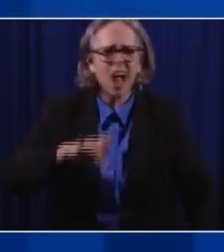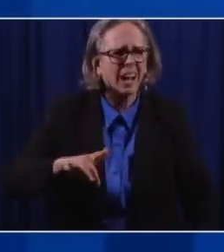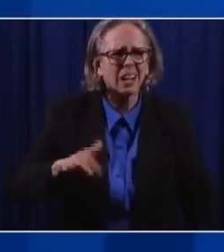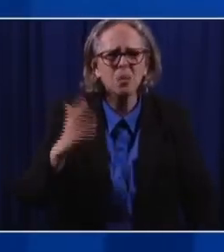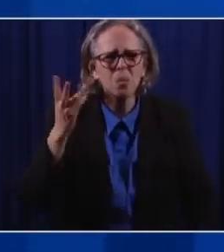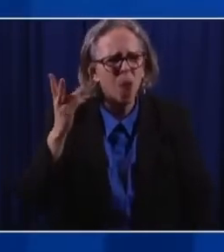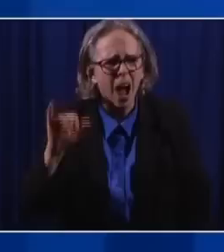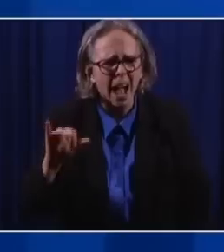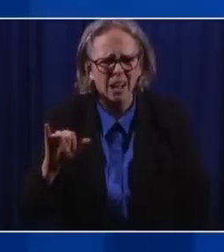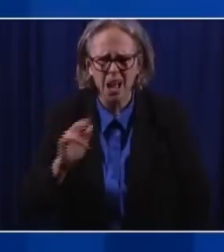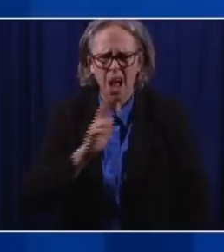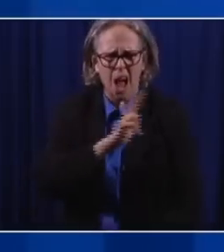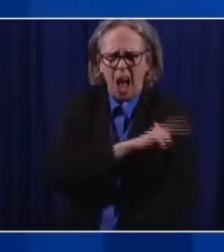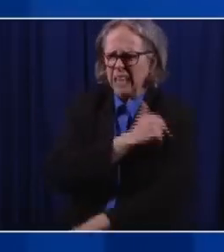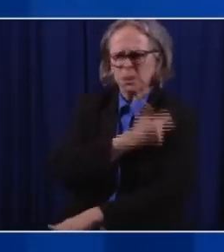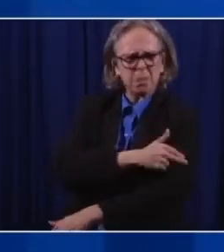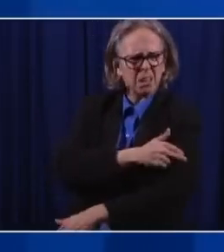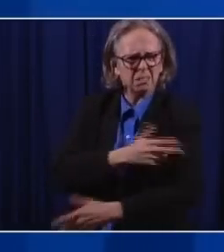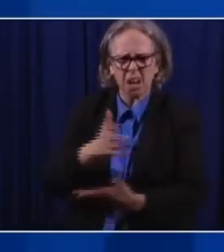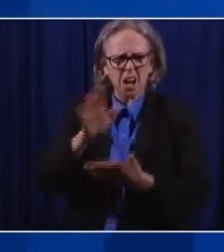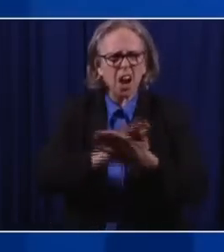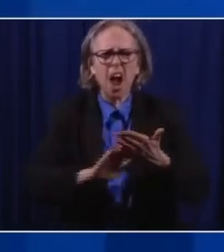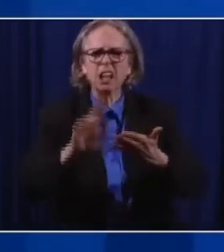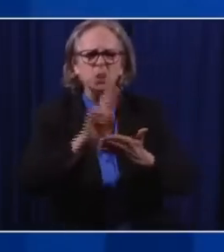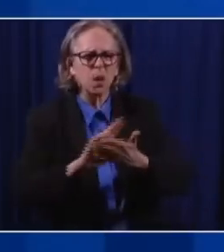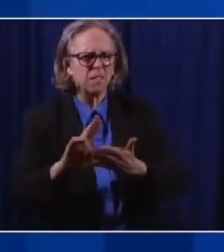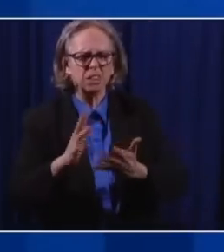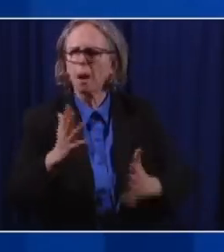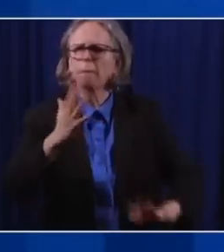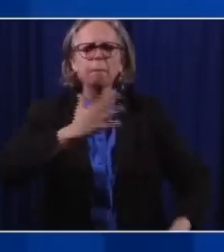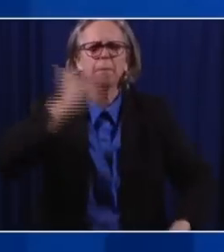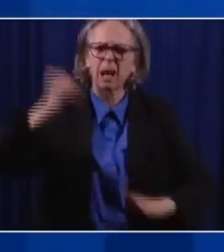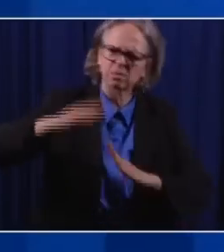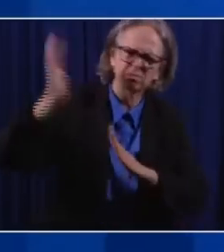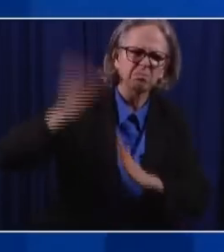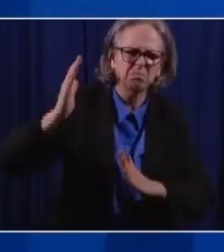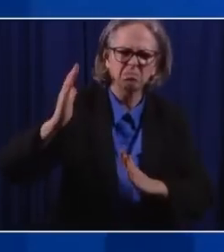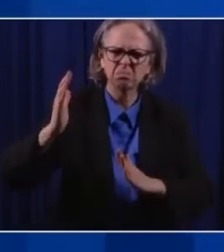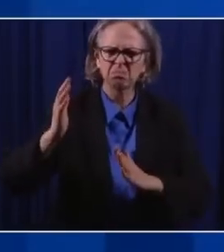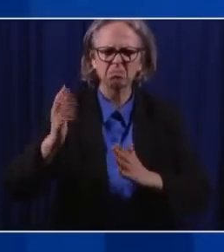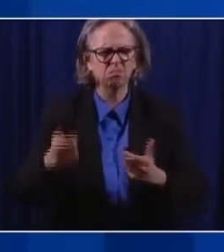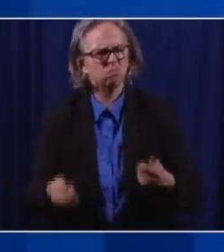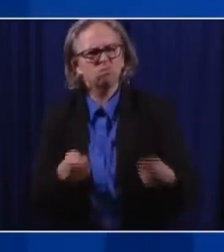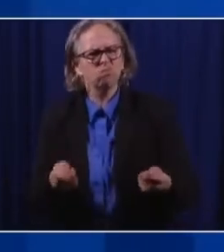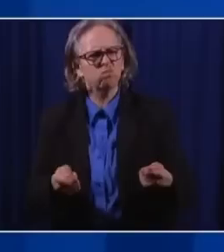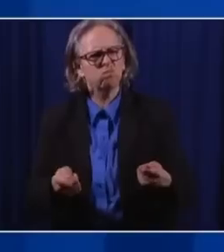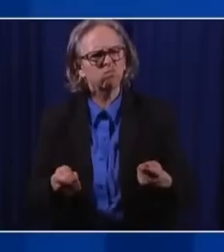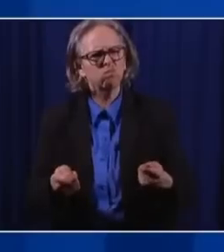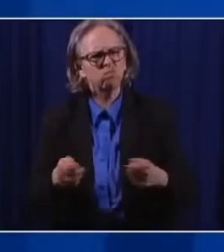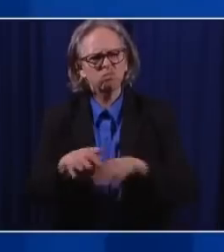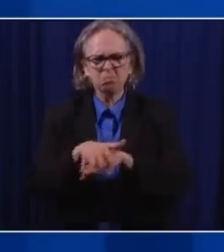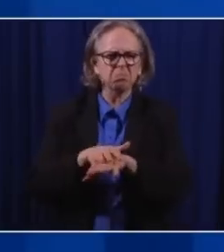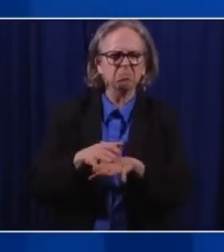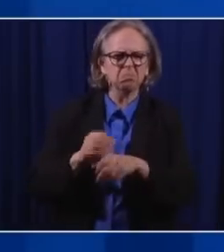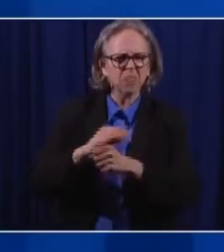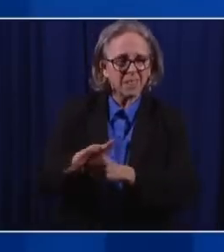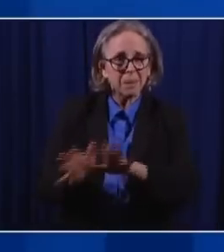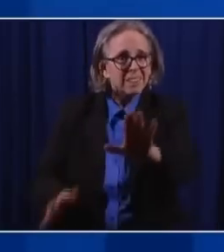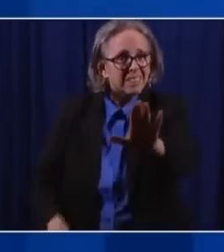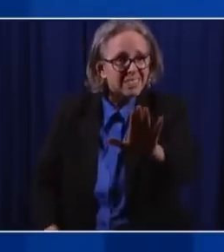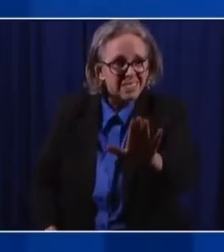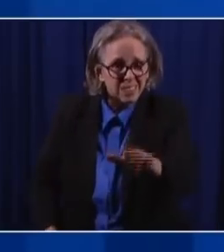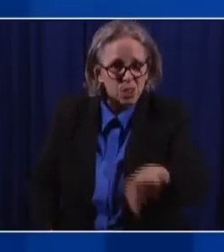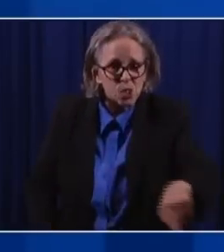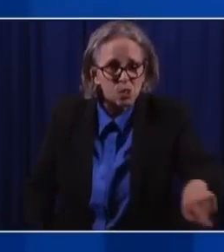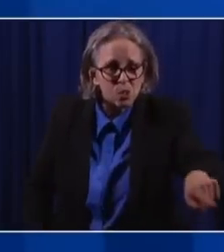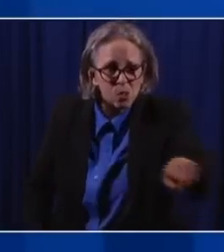providers in the entire country. But we right now are going to have to do our part to support them in their outstanding work